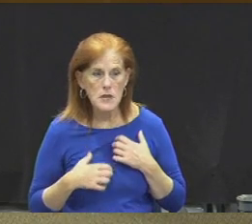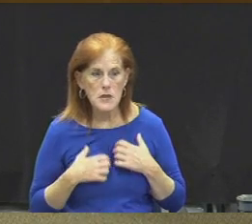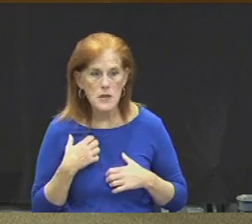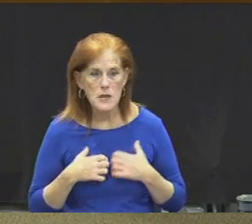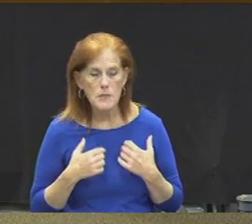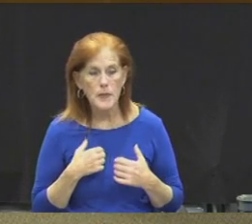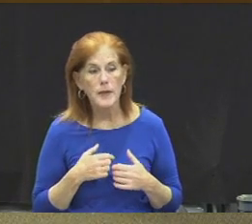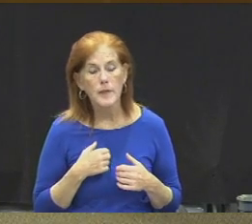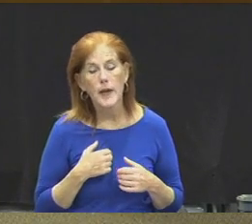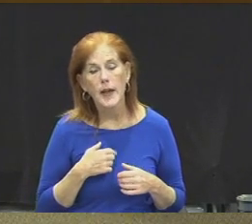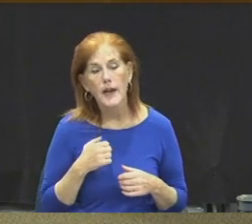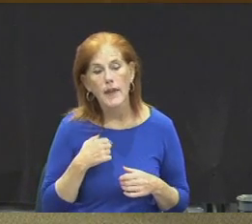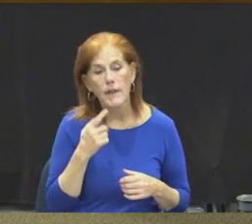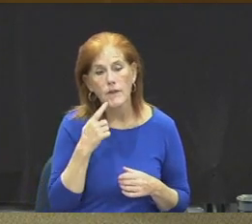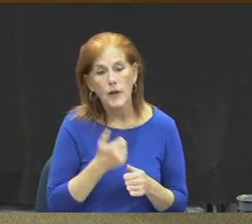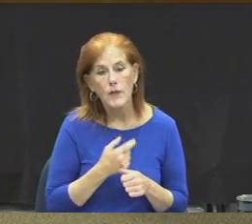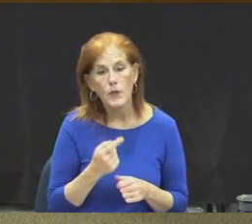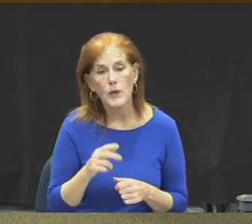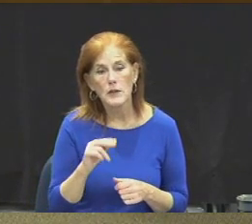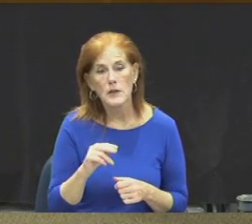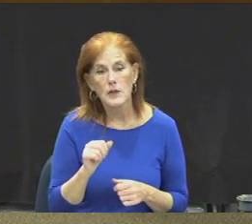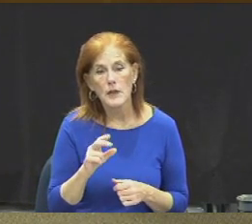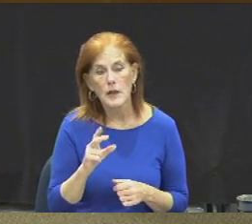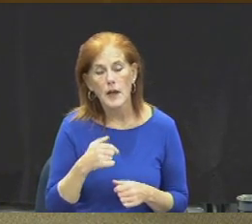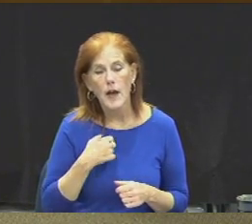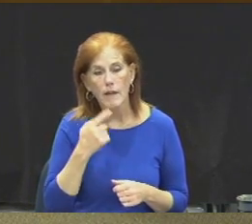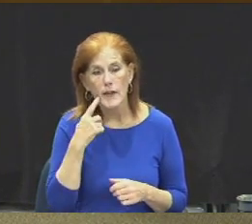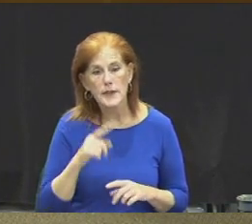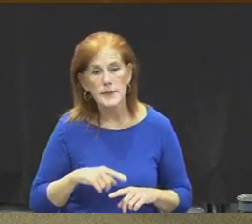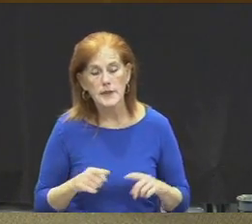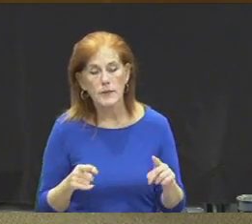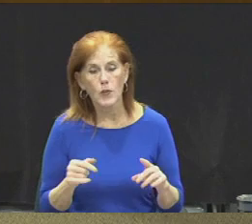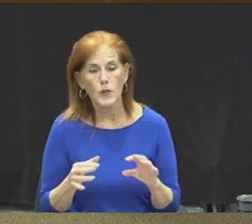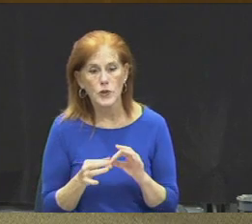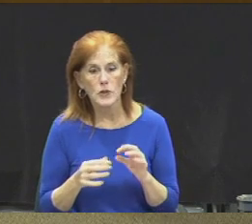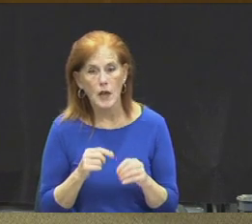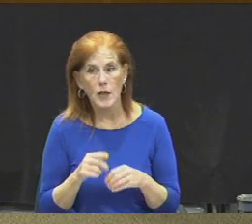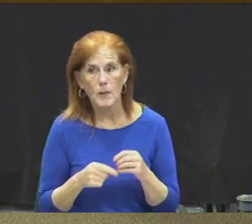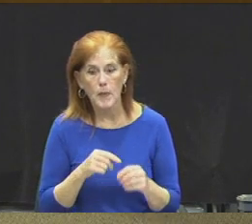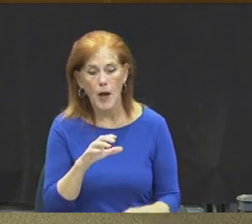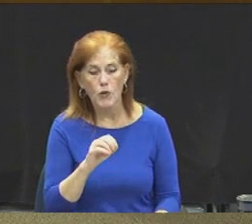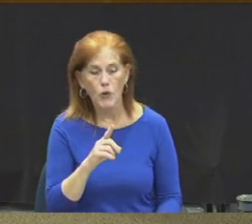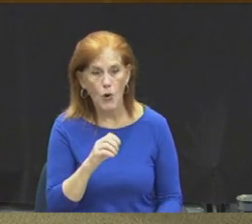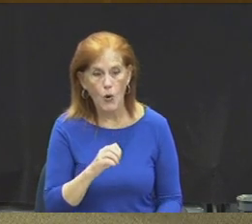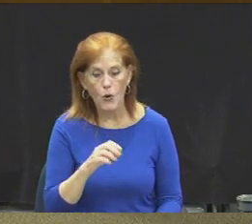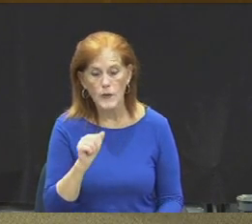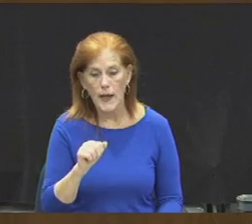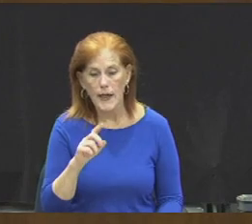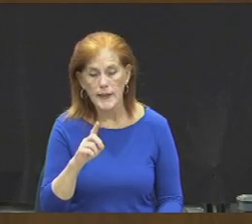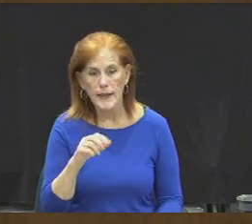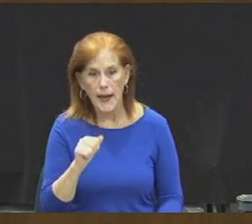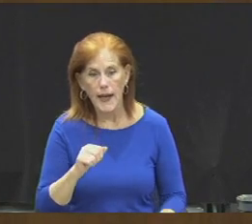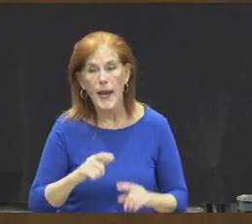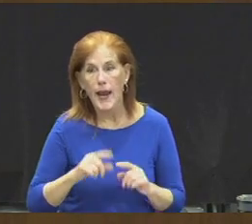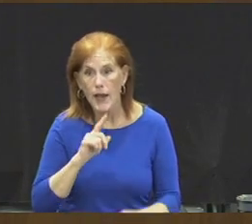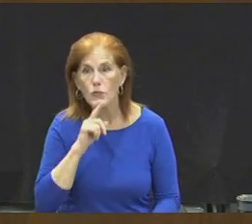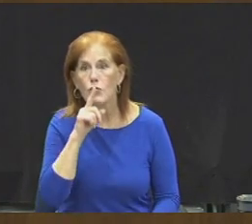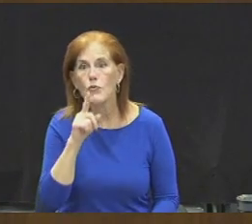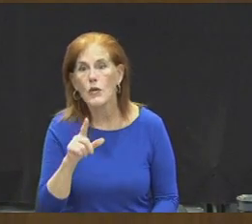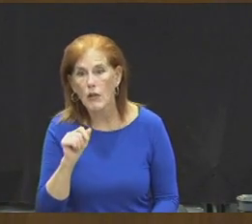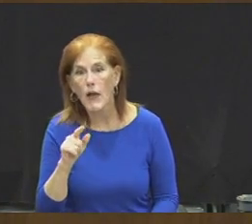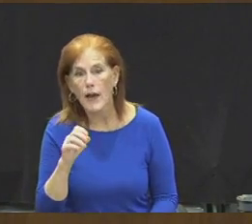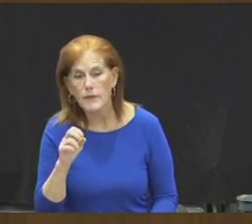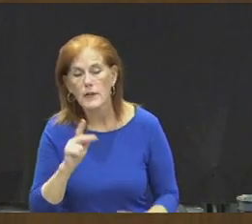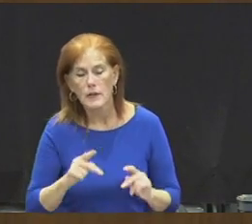for everybody. Yeah. I think that there's a difference when you're talking about code and ADA and what is in reality what